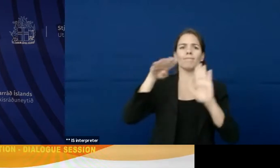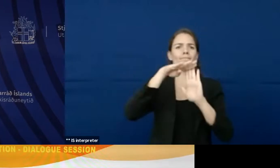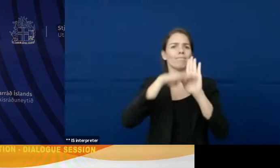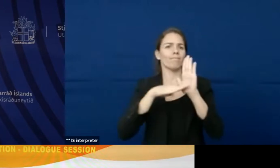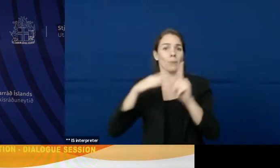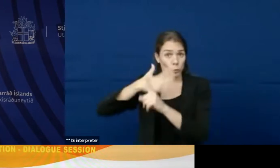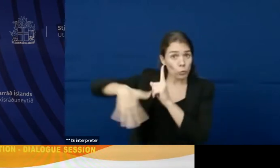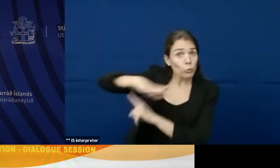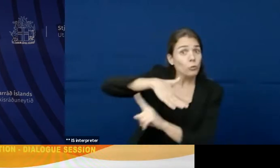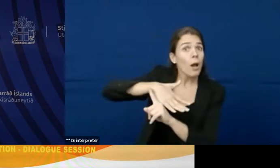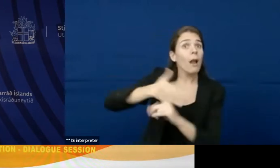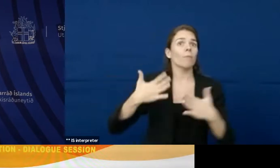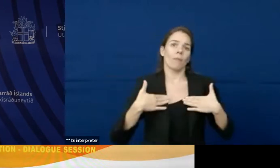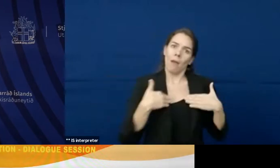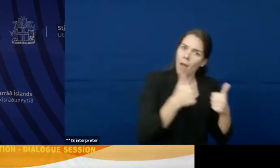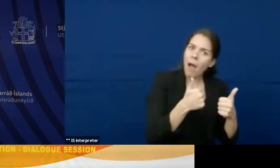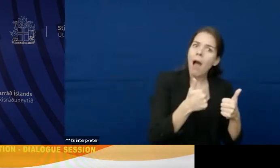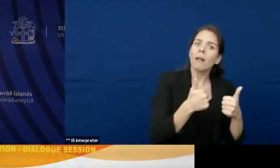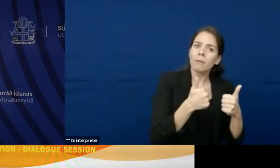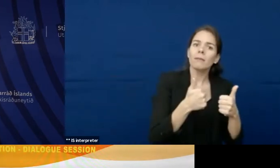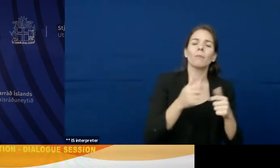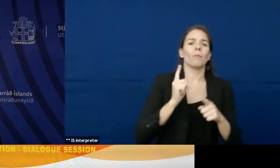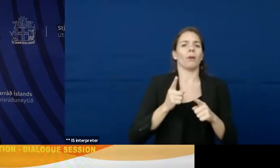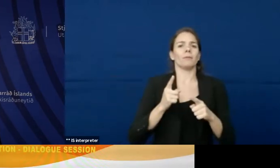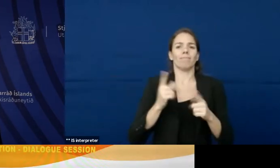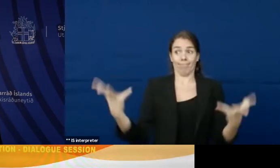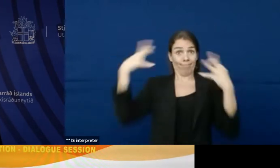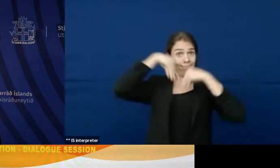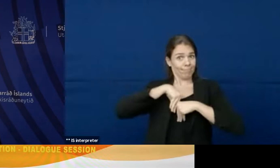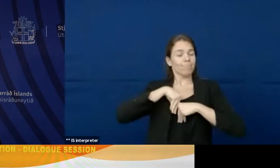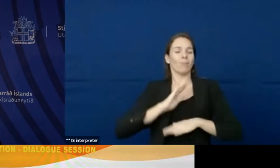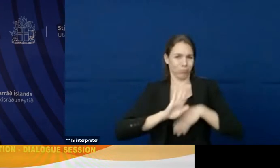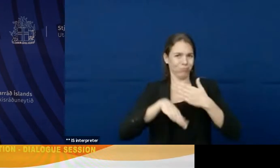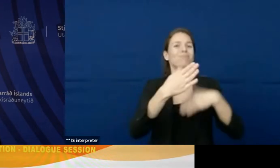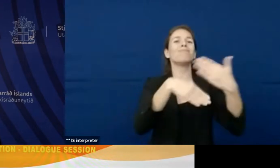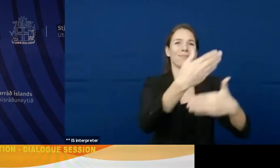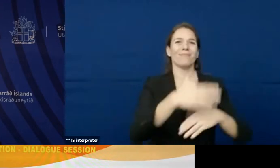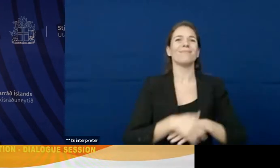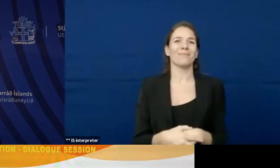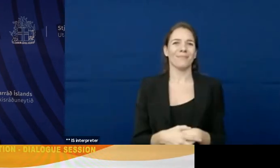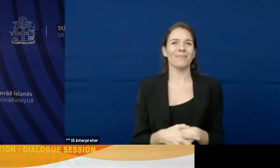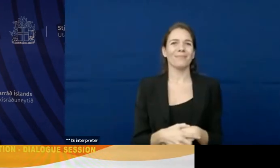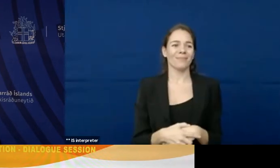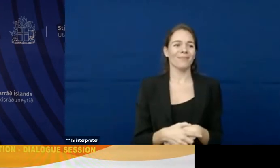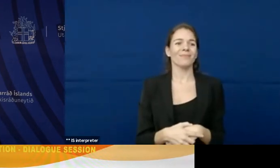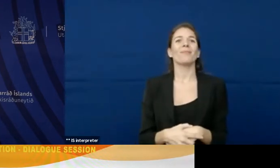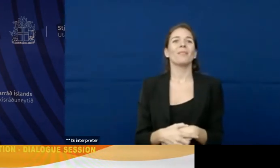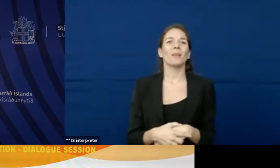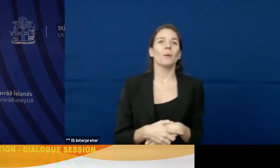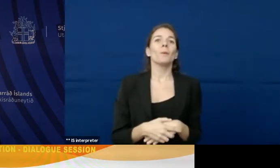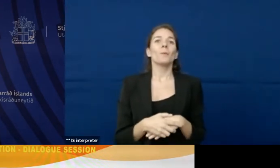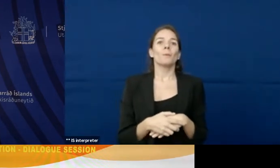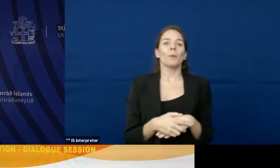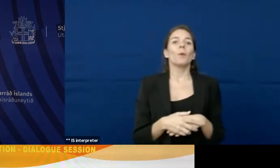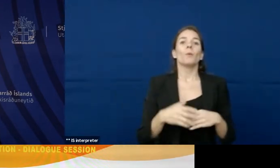to change social norms. Prevention strategies and policies that engage men and boys to